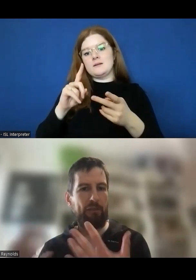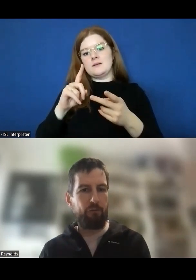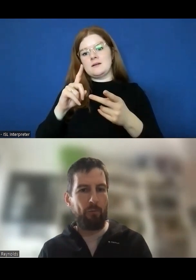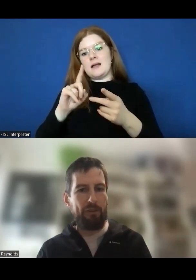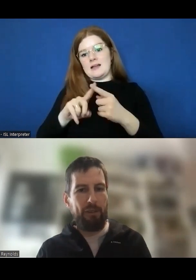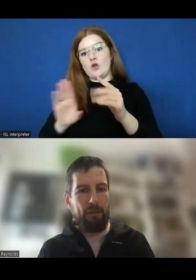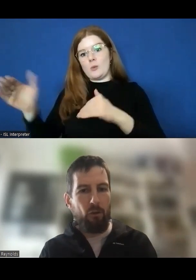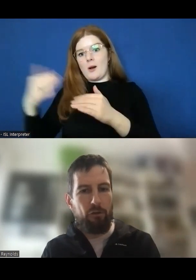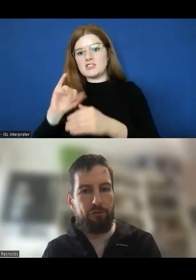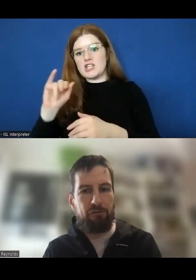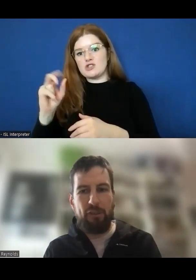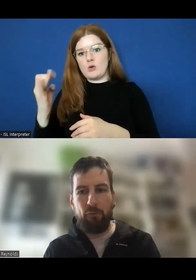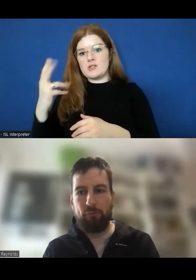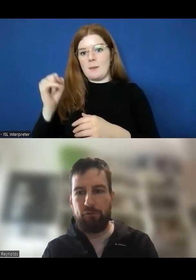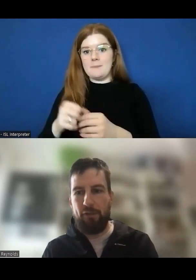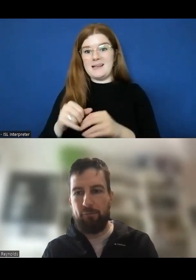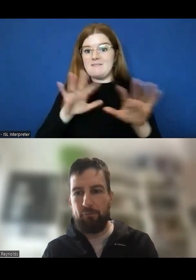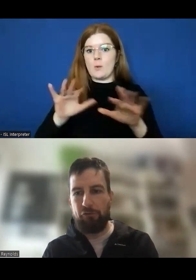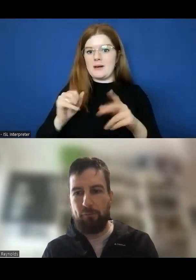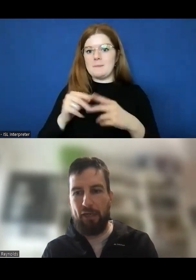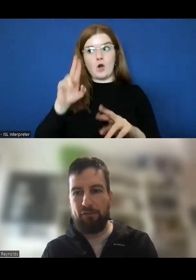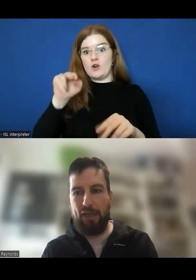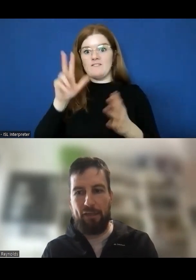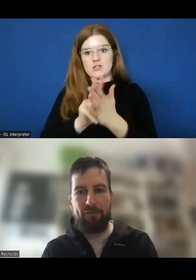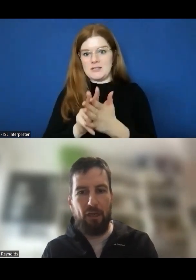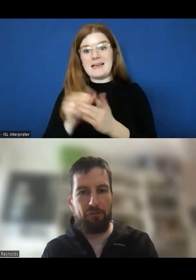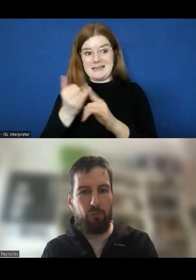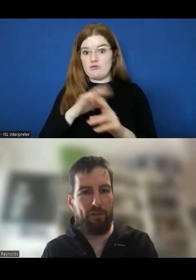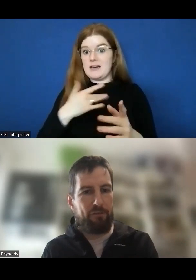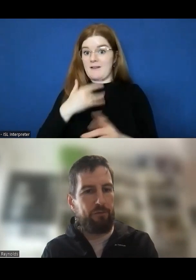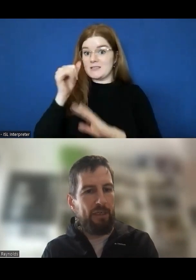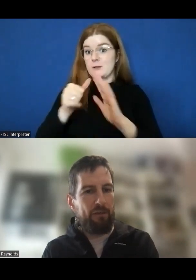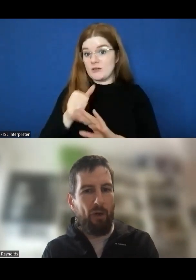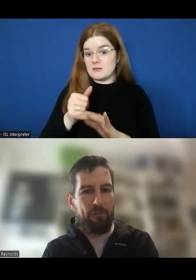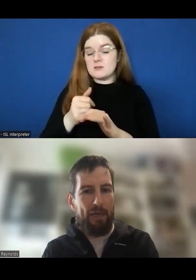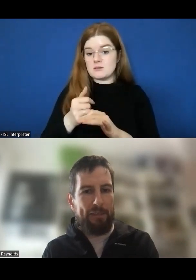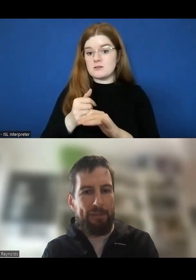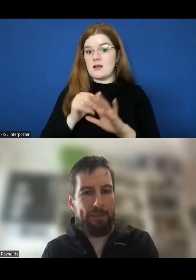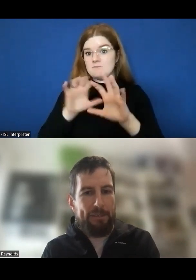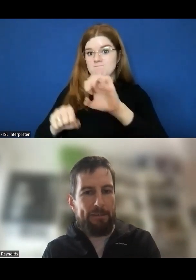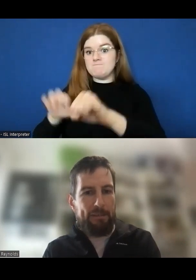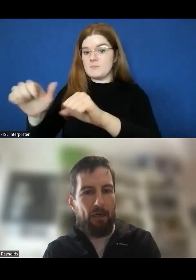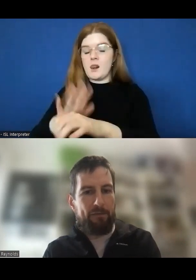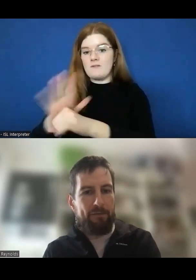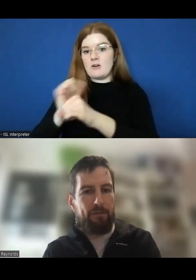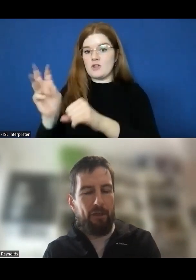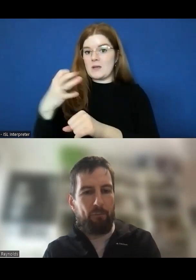Jerusalem, informally or unofficially, but very much in practice annexed large swathes of the West Bank.